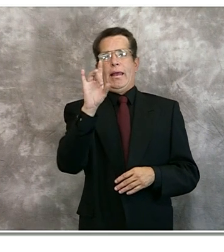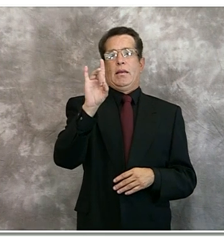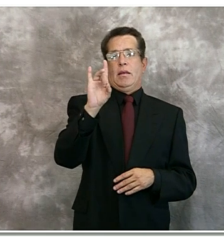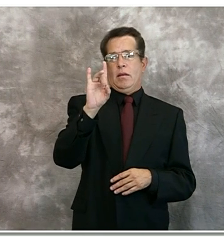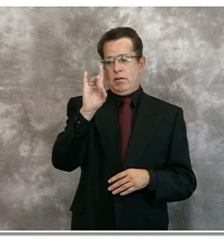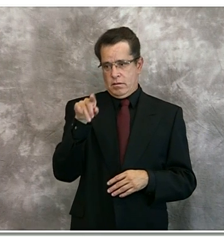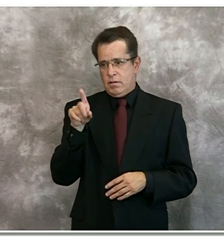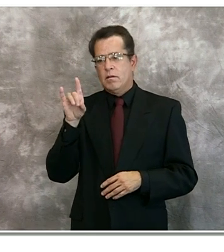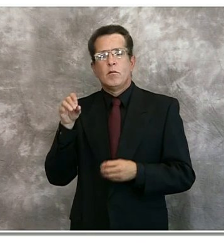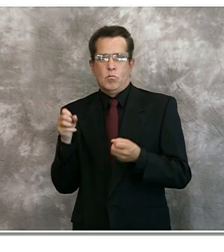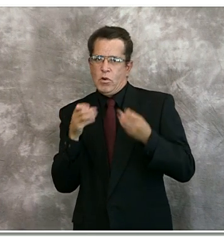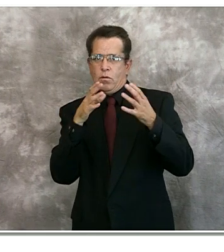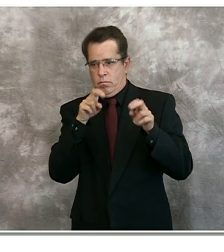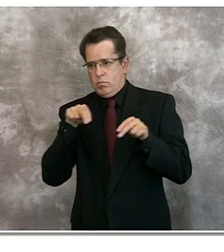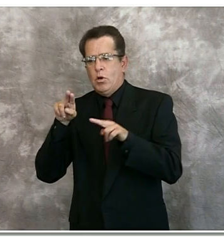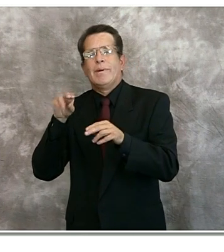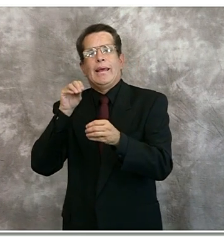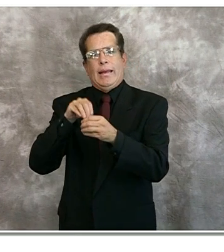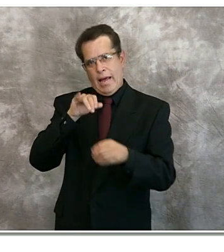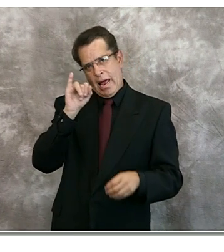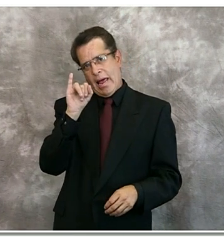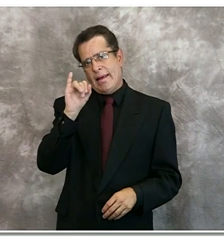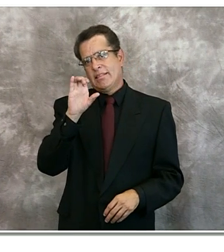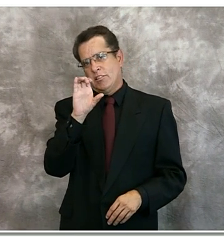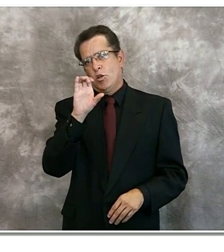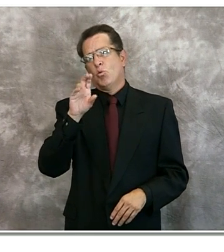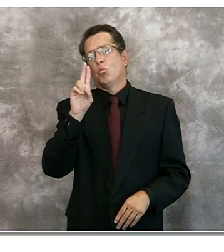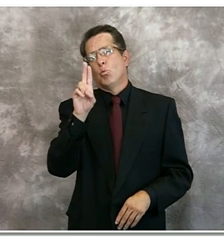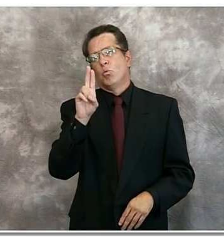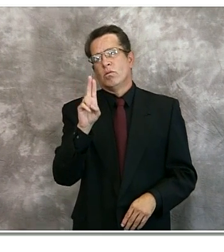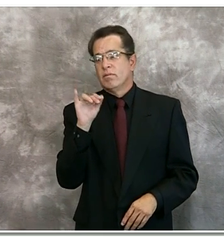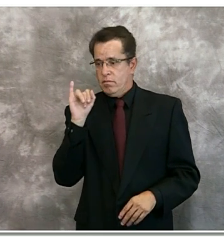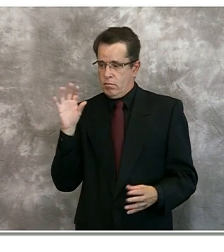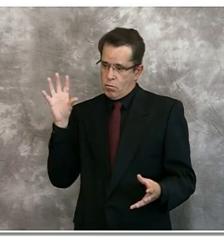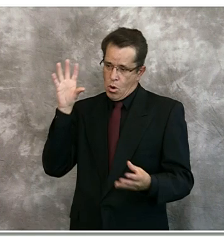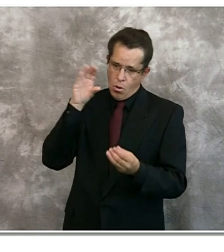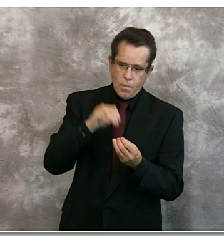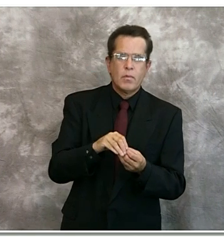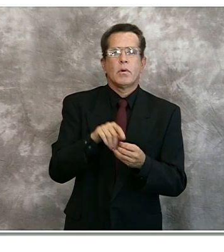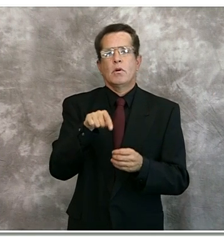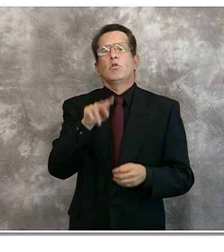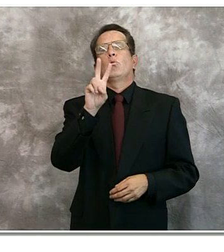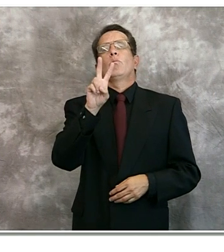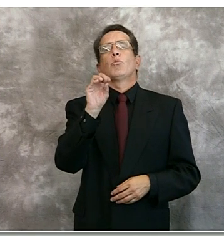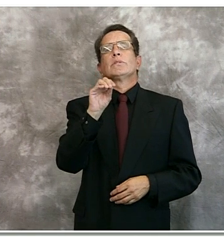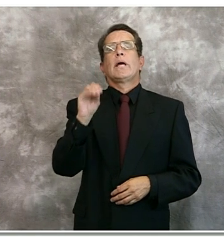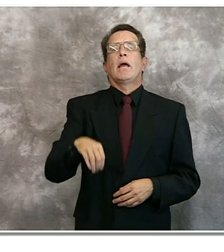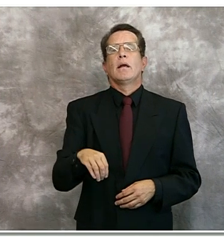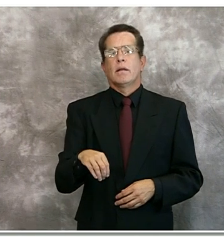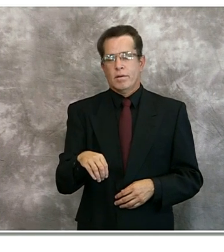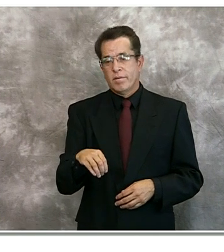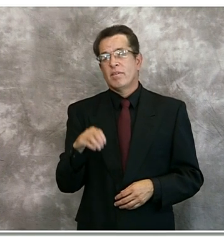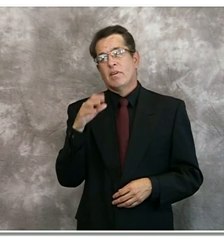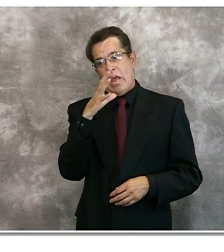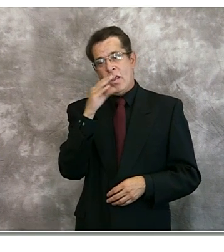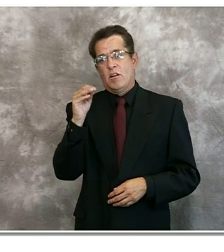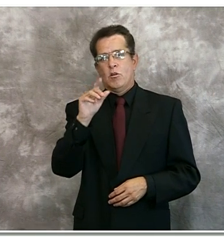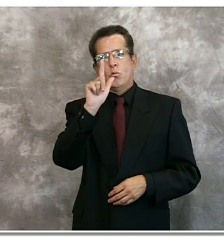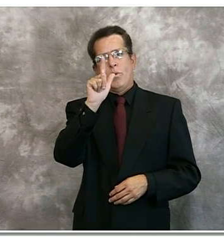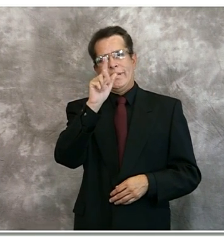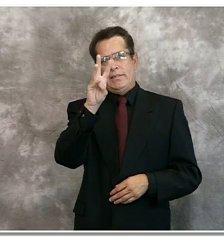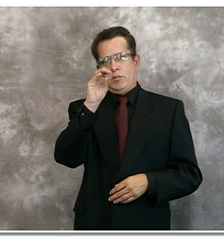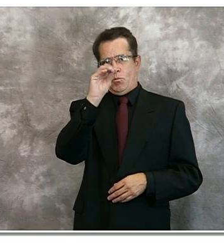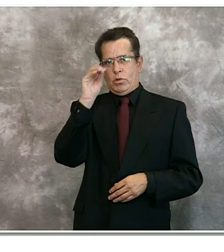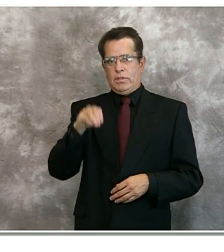been admitted to the ICU. This represents 2% of the total number of cases and 26% of the